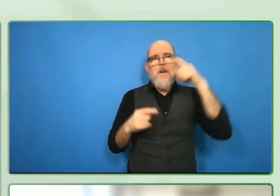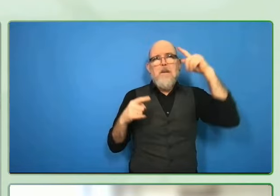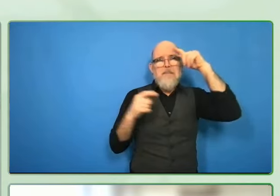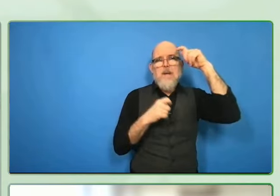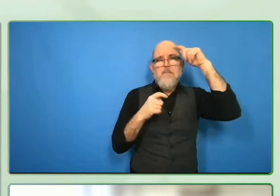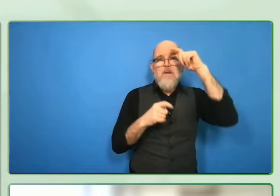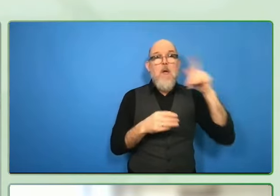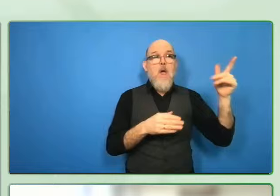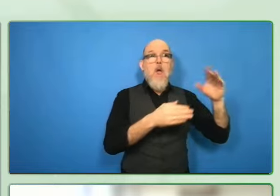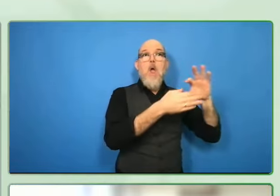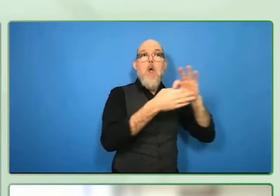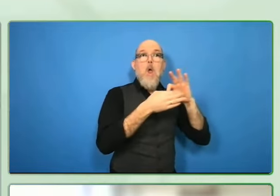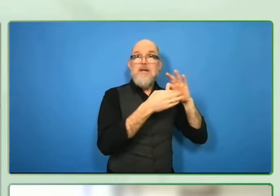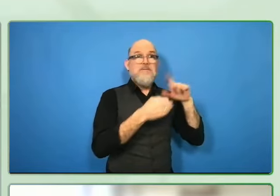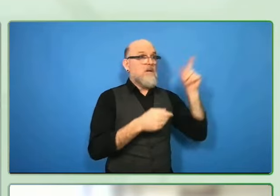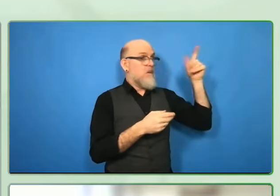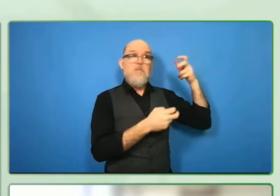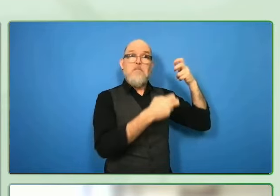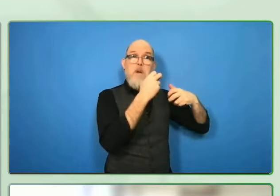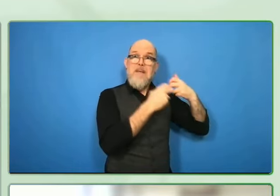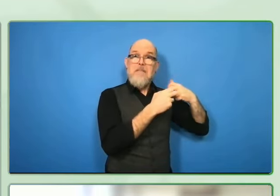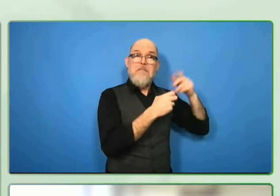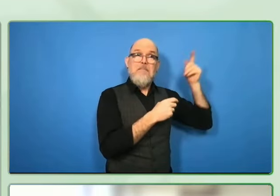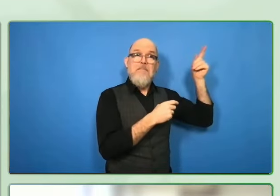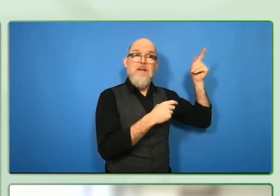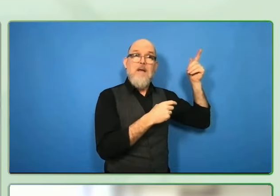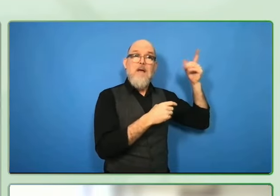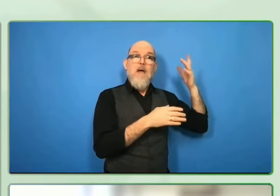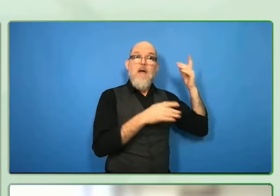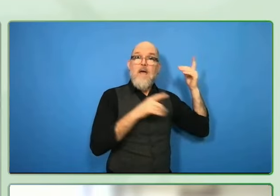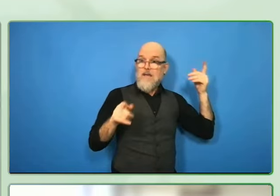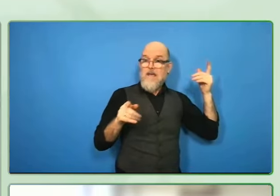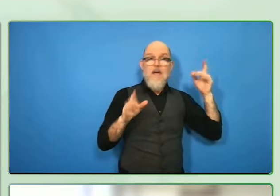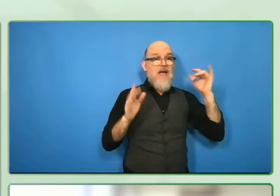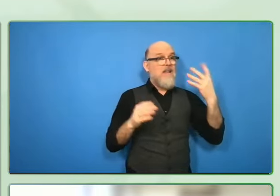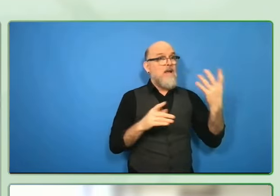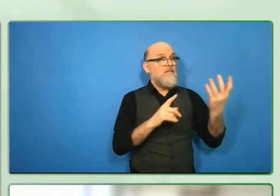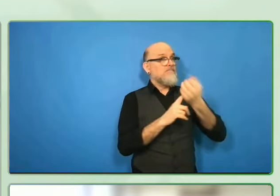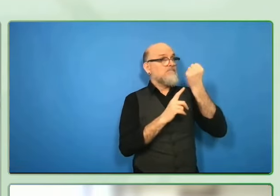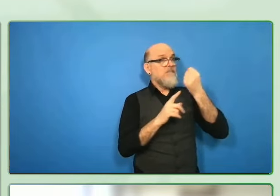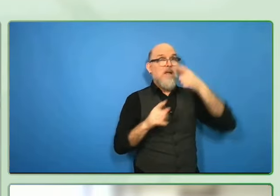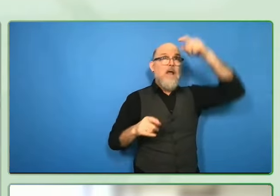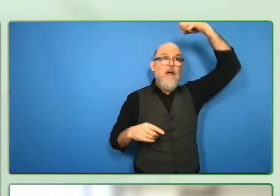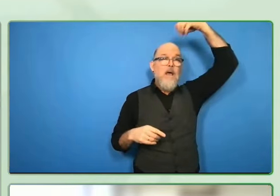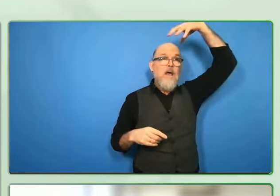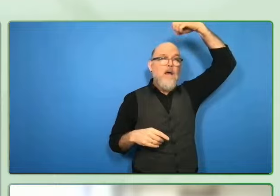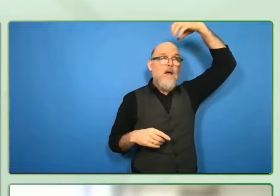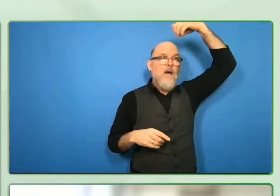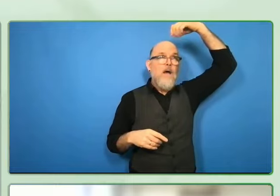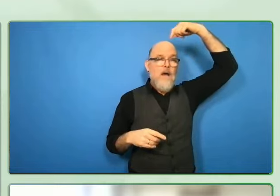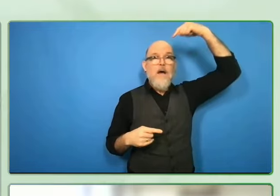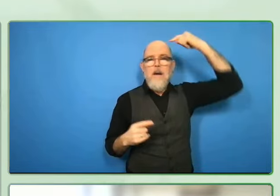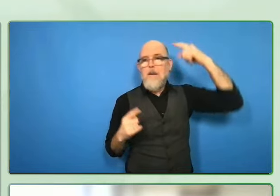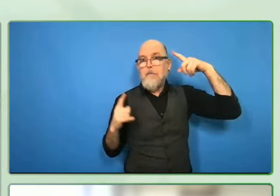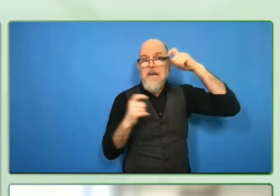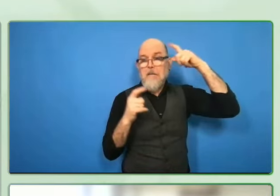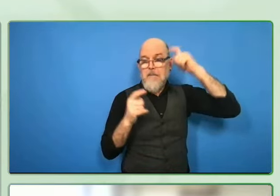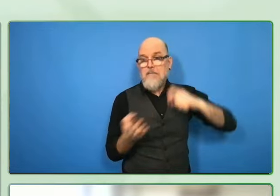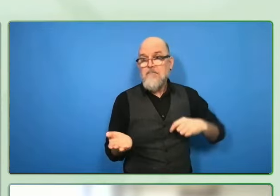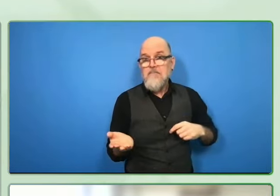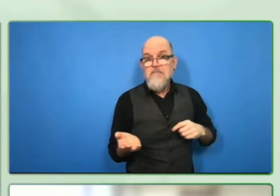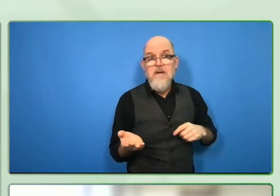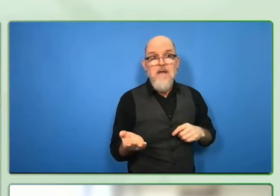manager refused to change the light bulb that triggers her migraines. Now, I know that sounds odd, but it happens all the